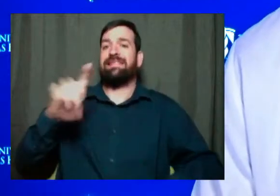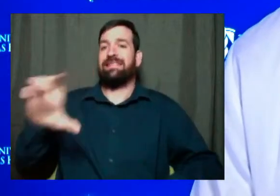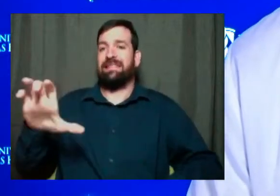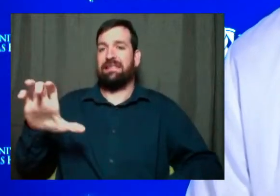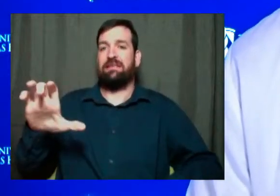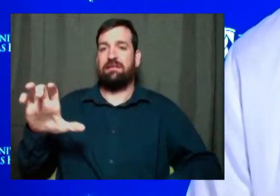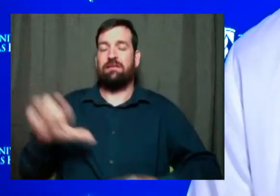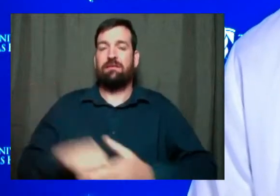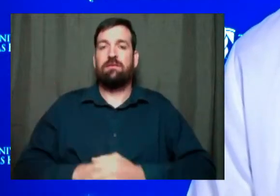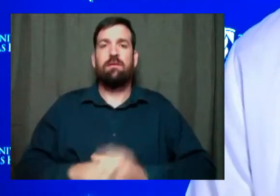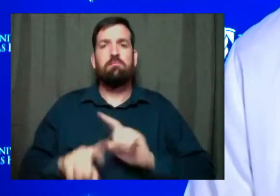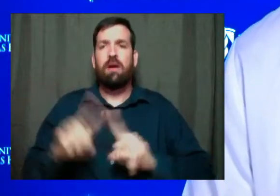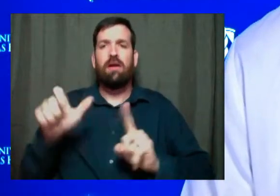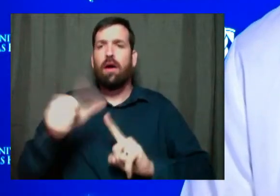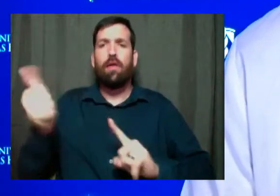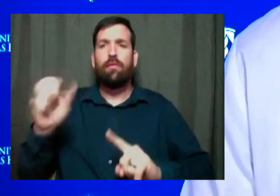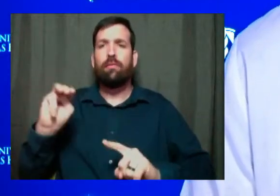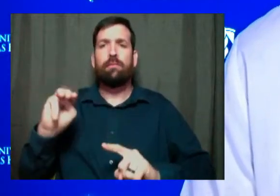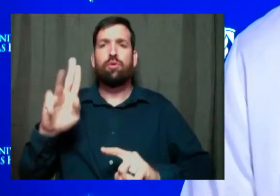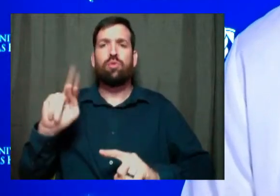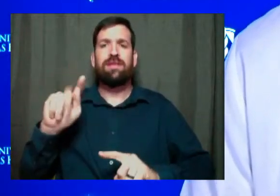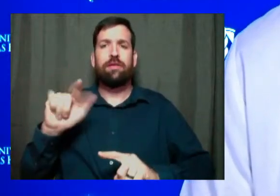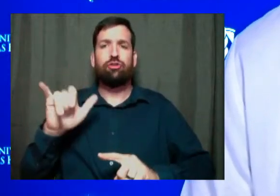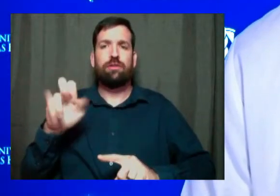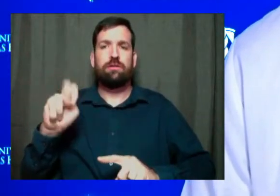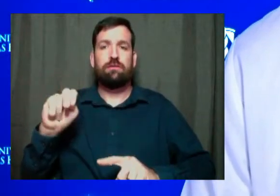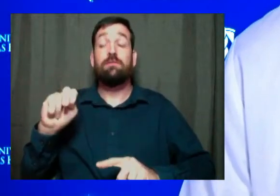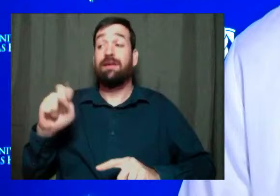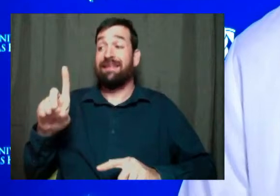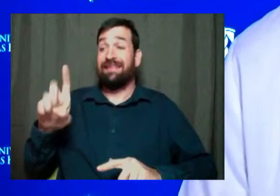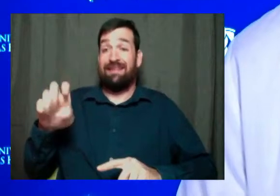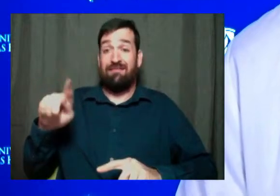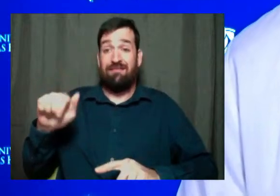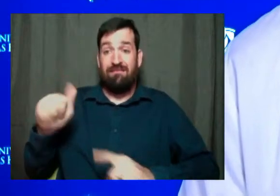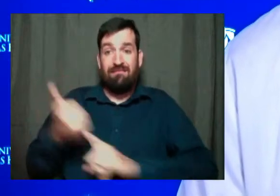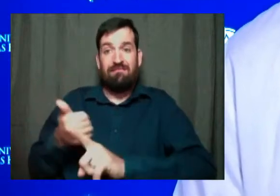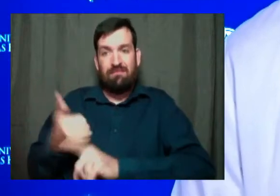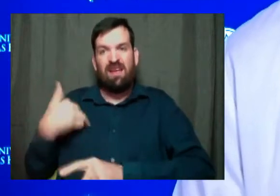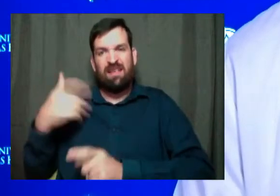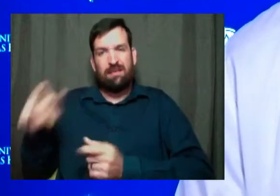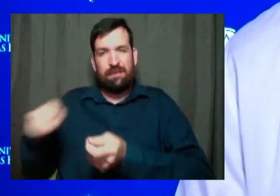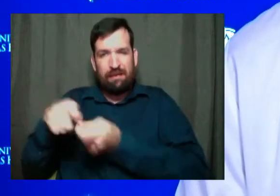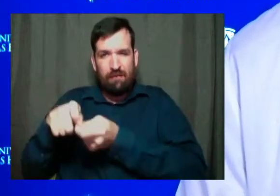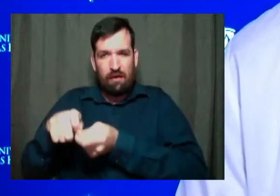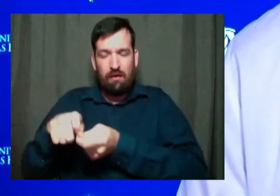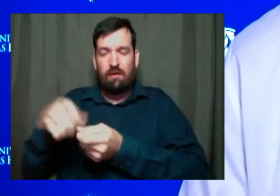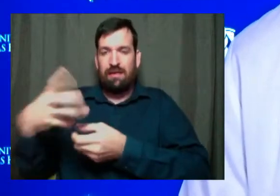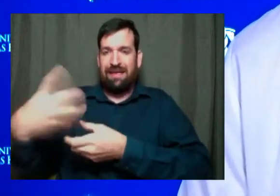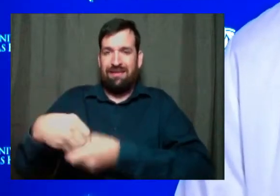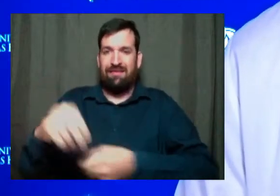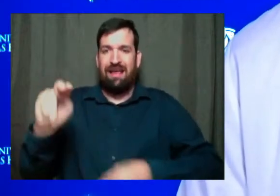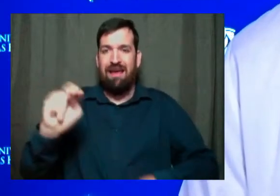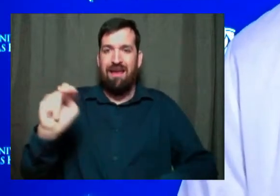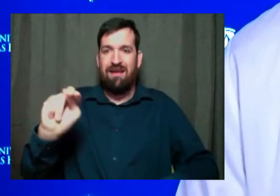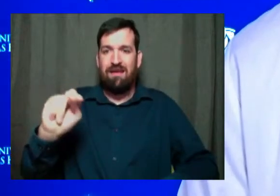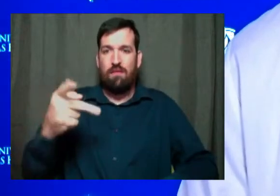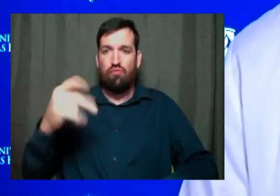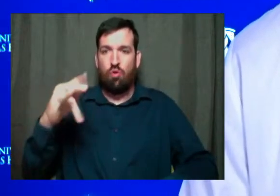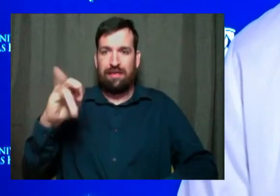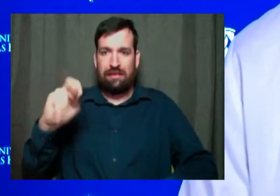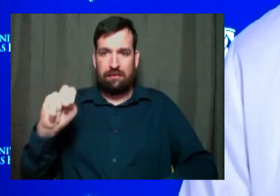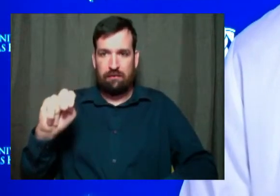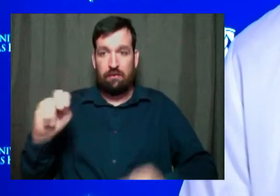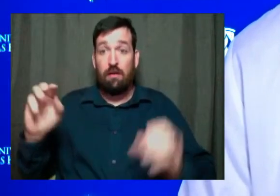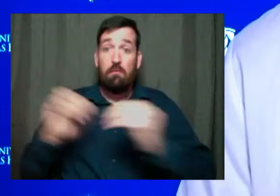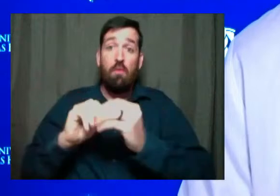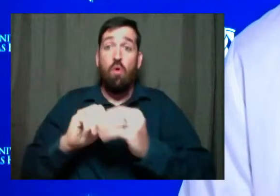what are the other mutations also? We know that Delta has a specific mutation in the N protein, which helps it pack more RNA into